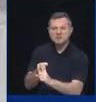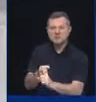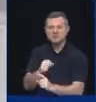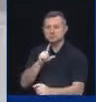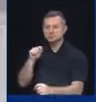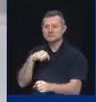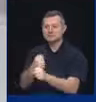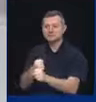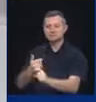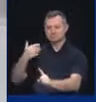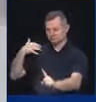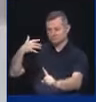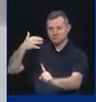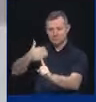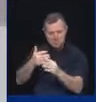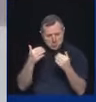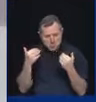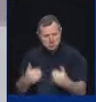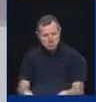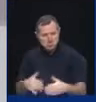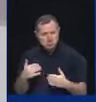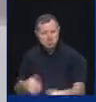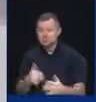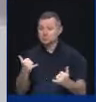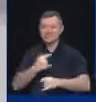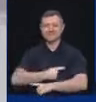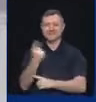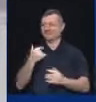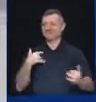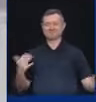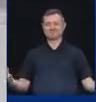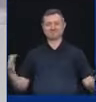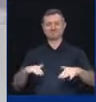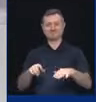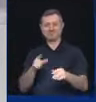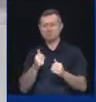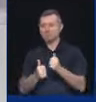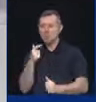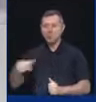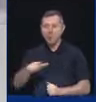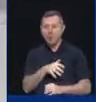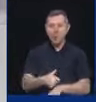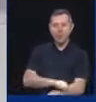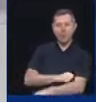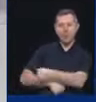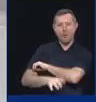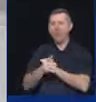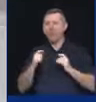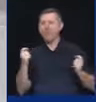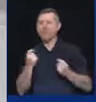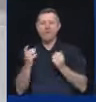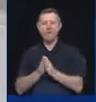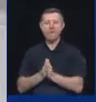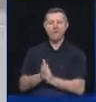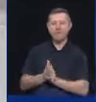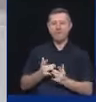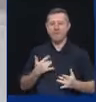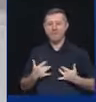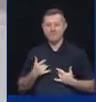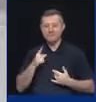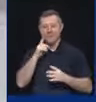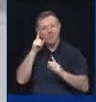Today, we are putting on our most ambitious festival yet. We hope to once again be a symbol